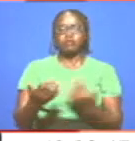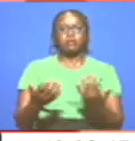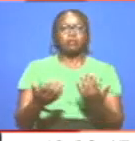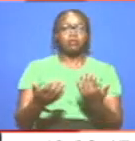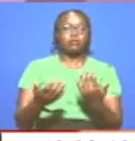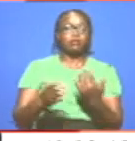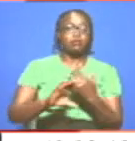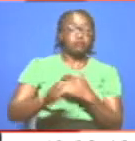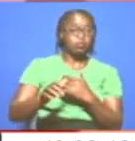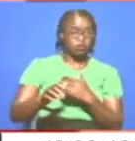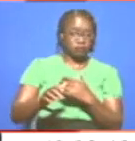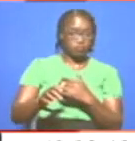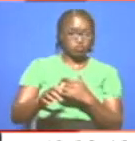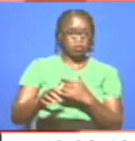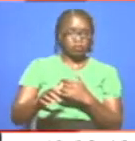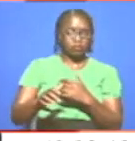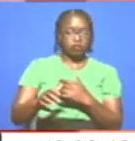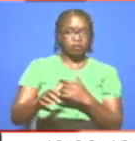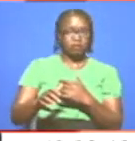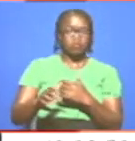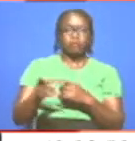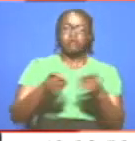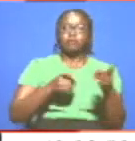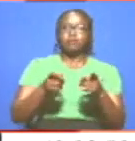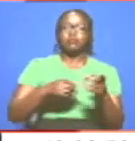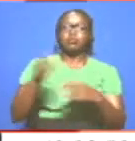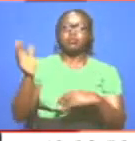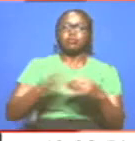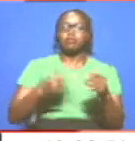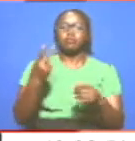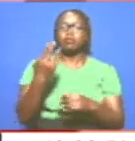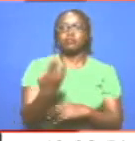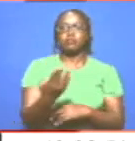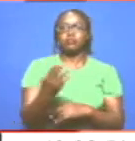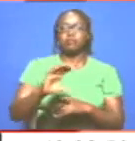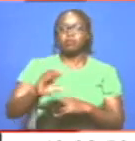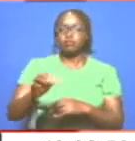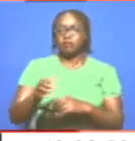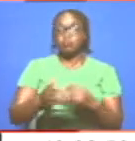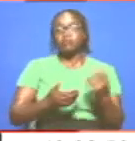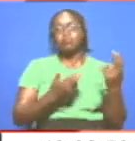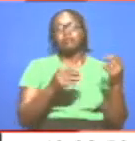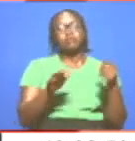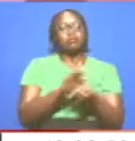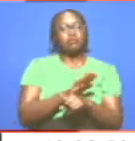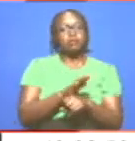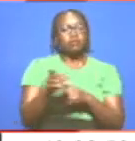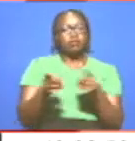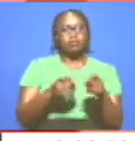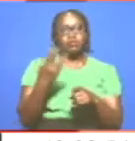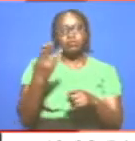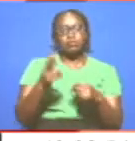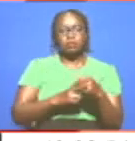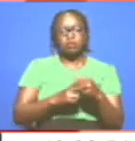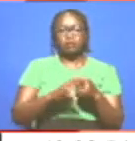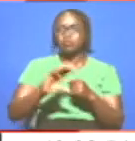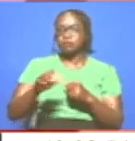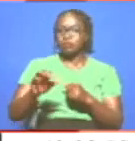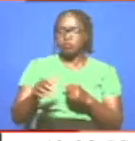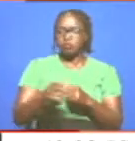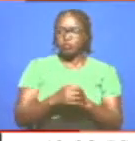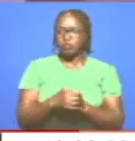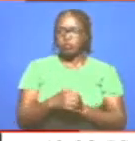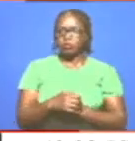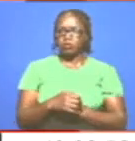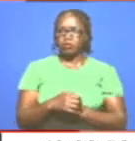a constitution is going to be, which is going to govern more than 24 counties. And hopefully it will govern 47 counties. Well, and